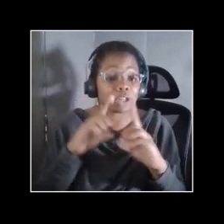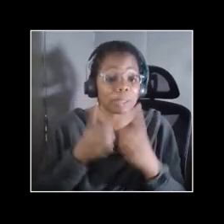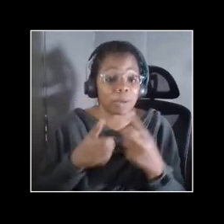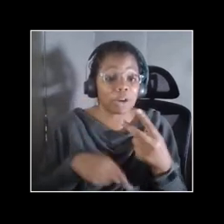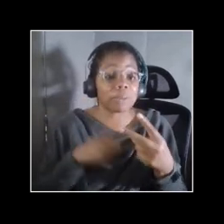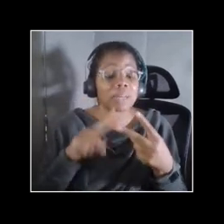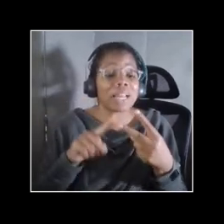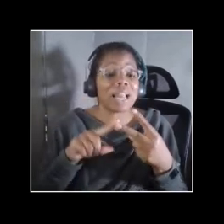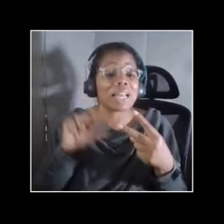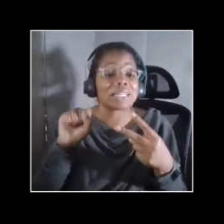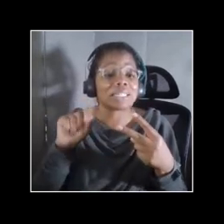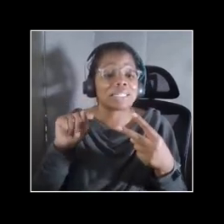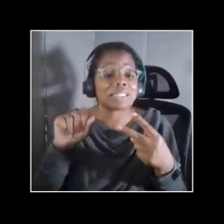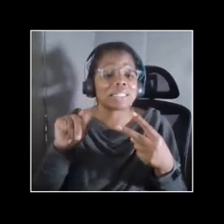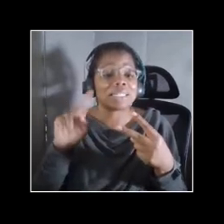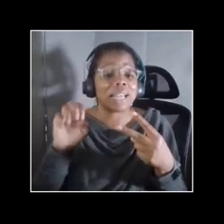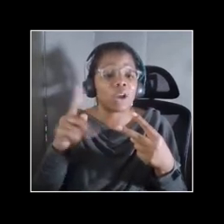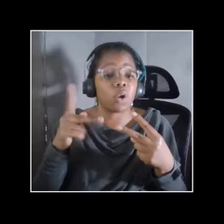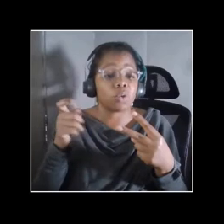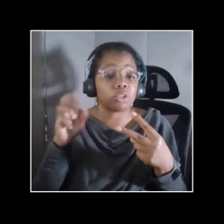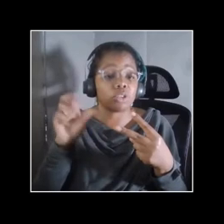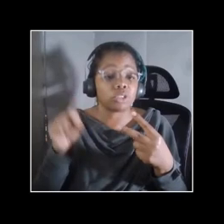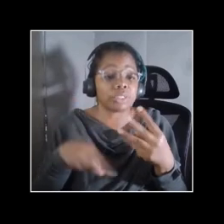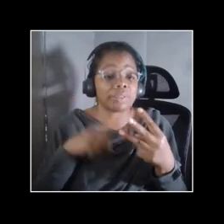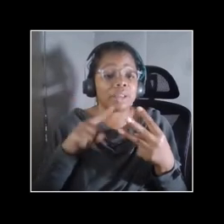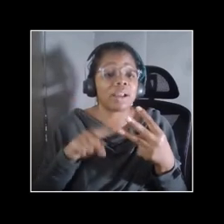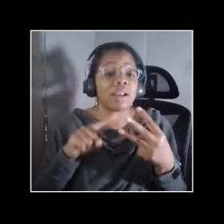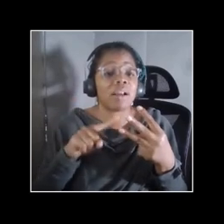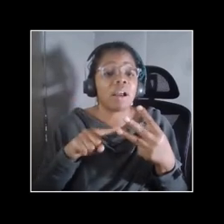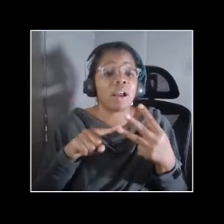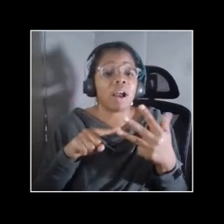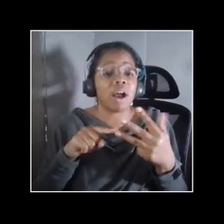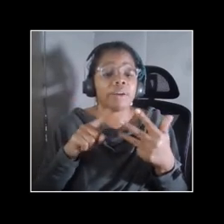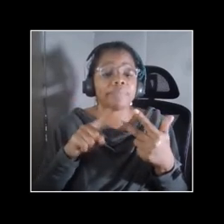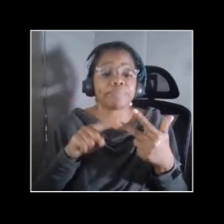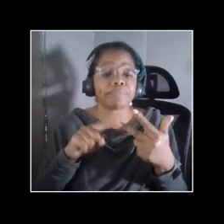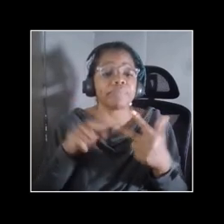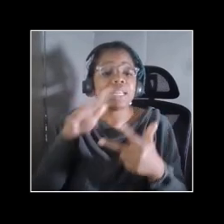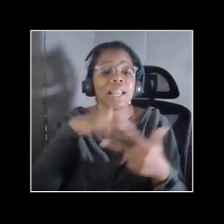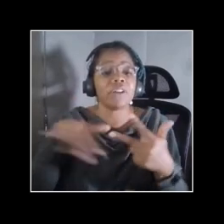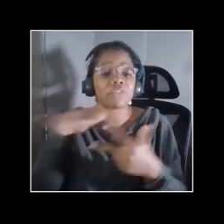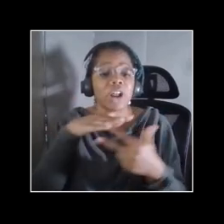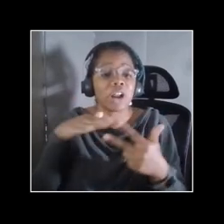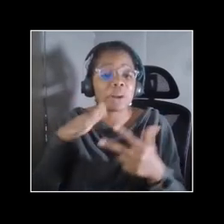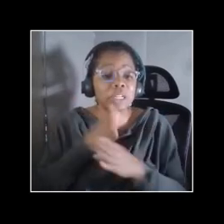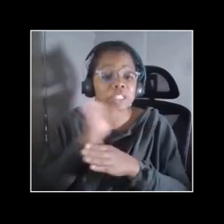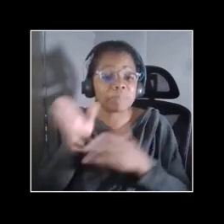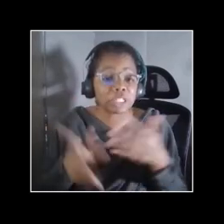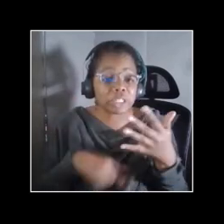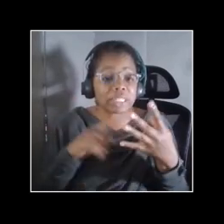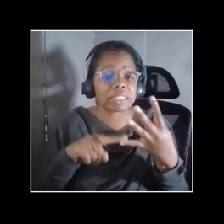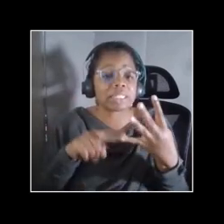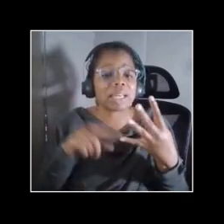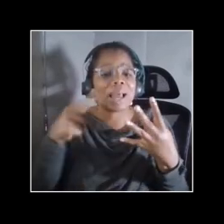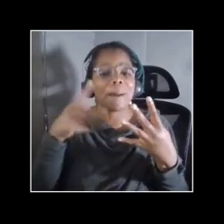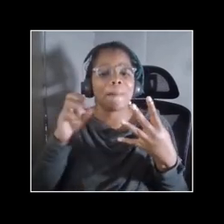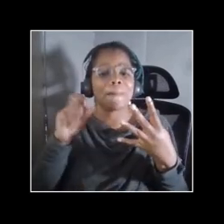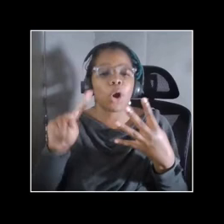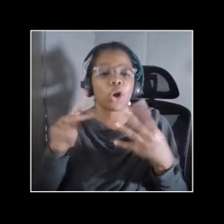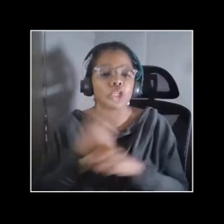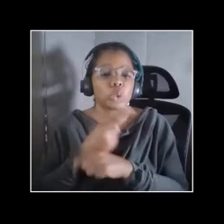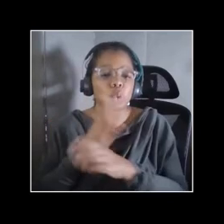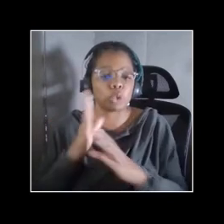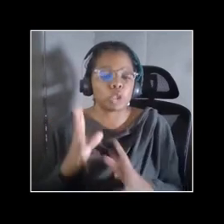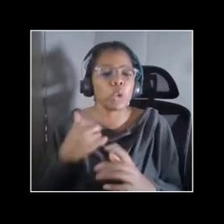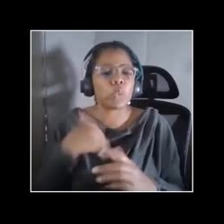environmental specialists, and then really come down to the park users and general public. We want this tool to be approachable and to be usable so that it